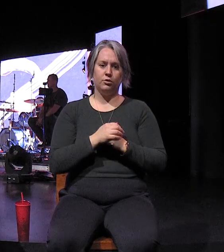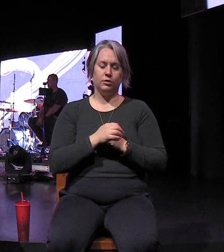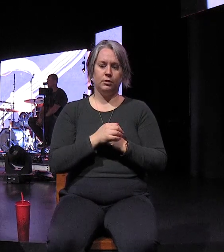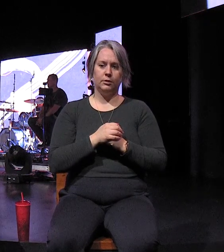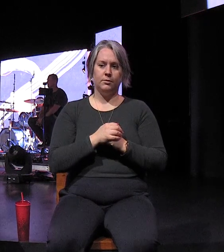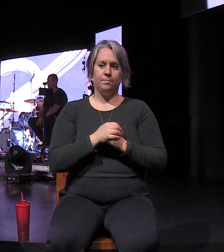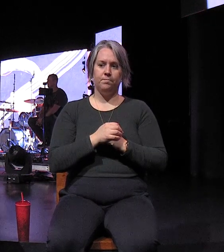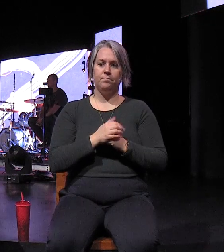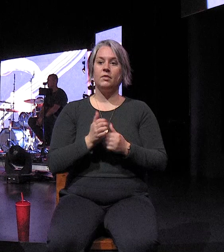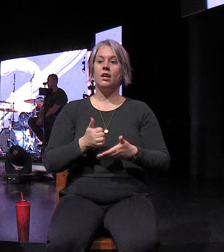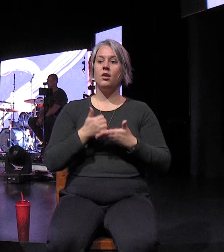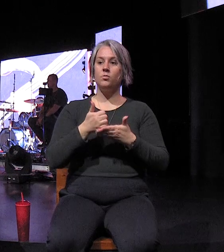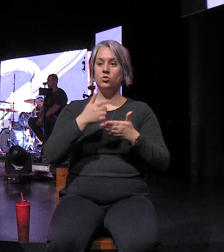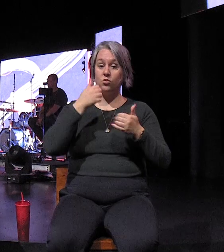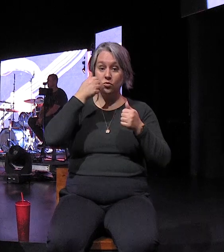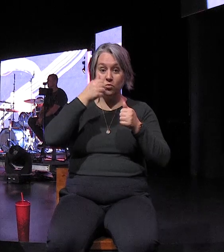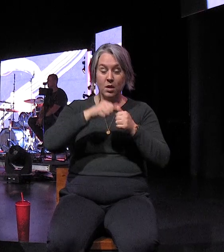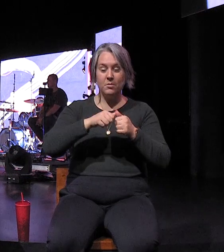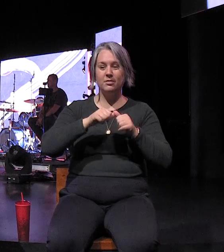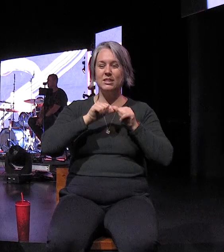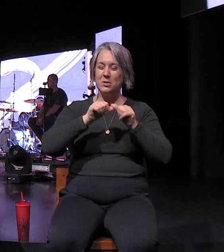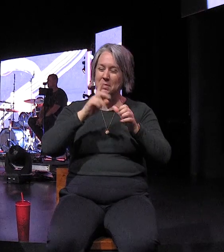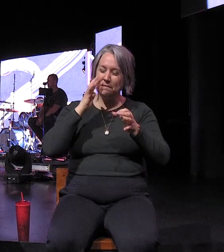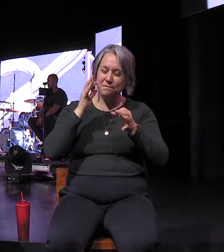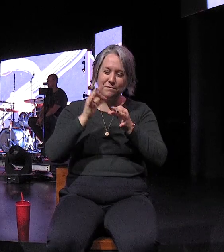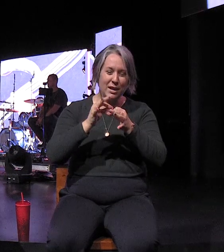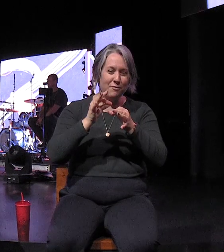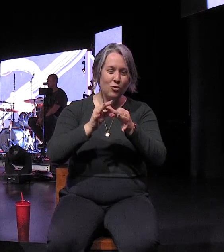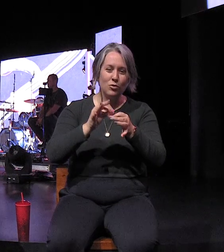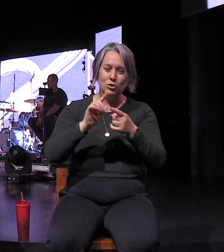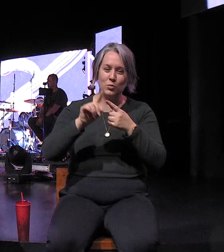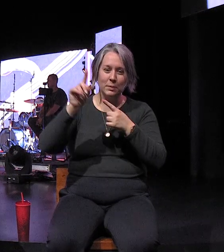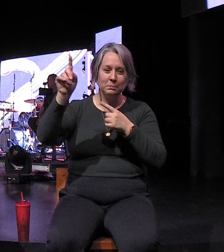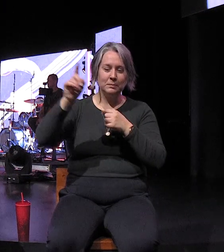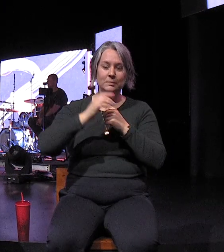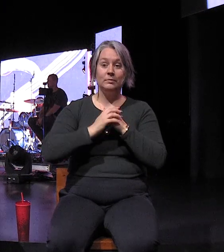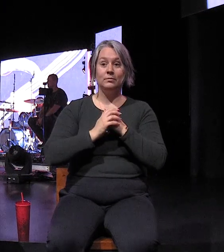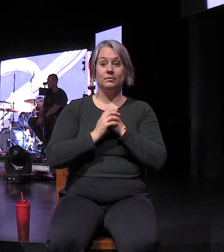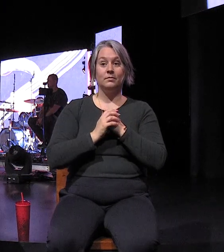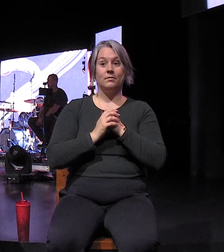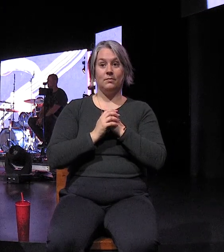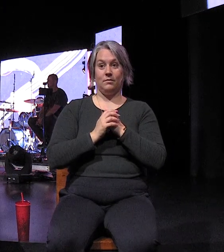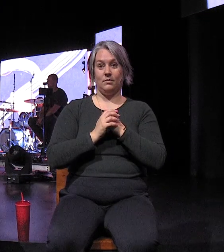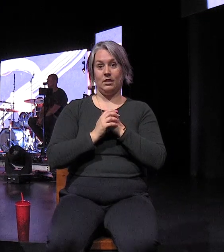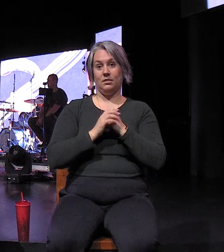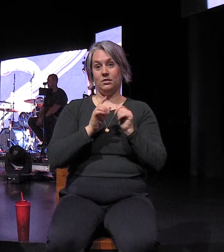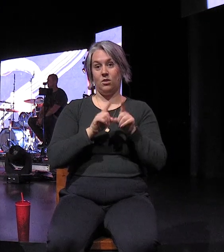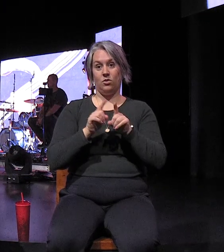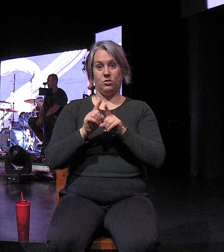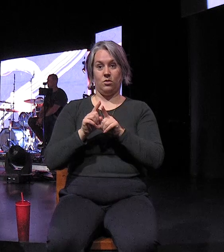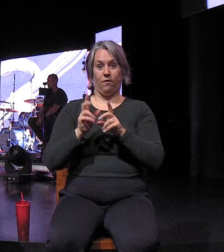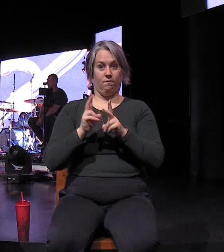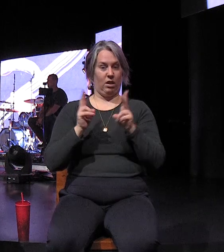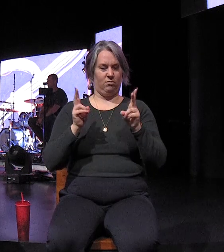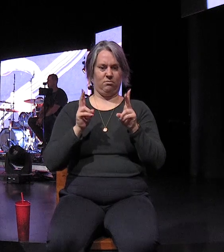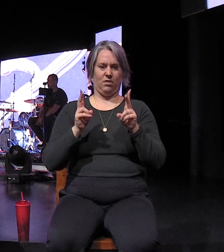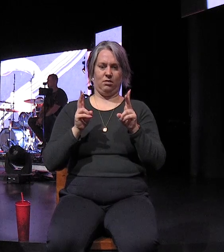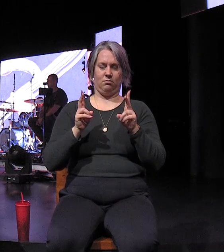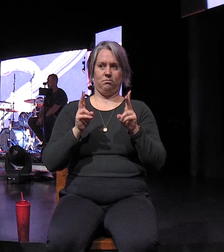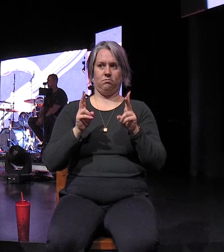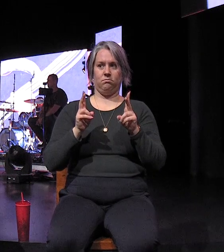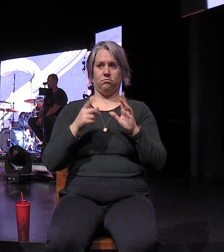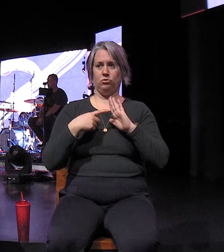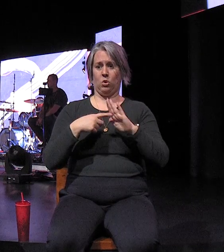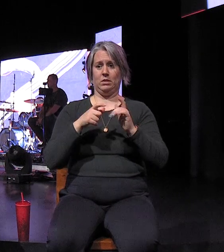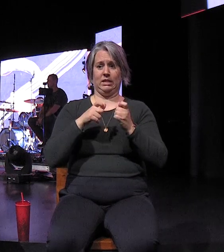It's a reminder to me of the faithfulness of God, and it's also like so timely for what God's doing in our nation